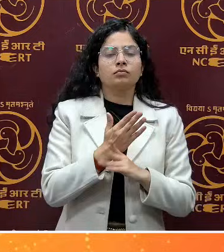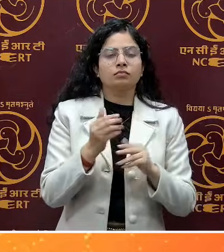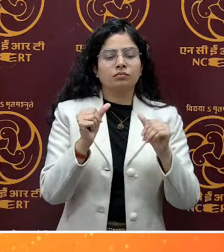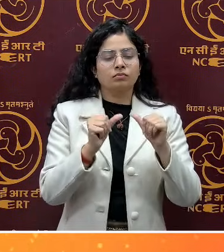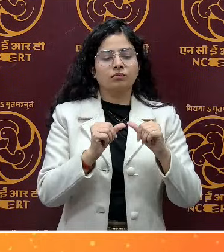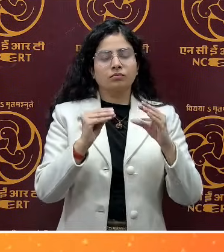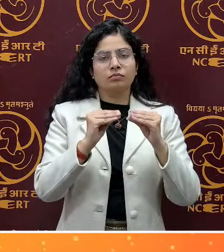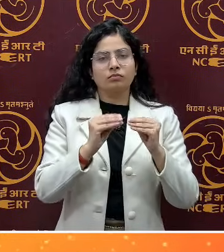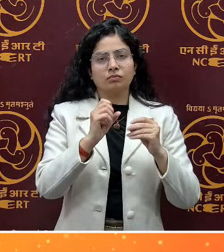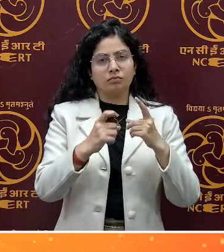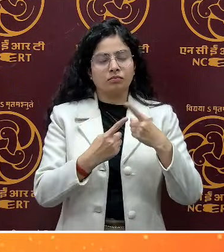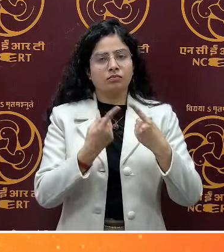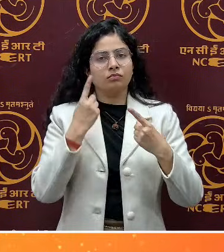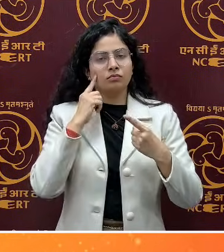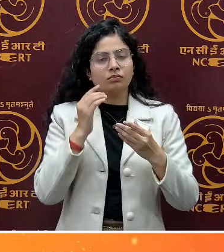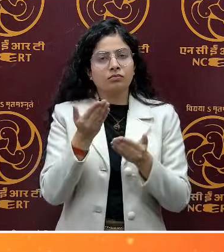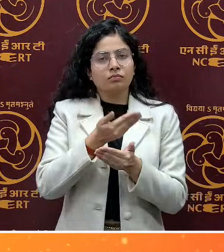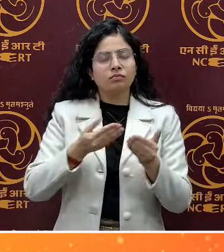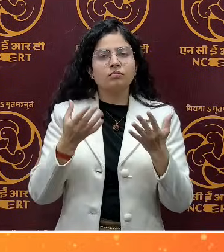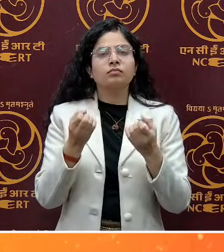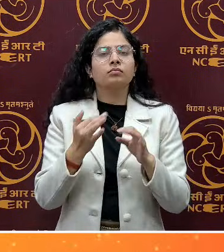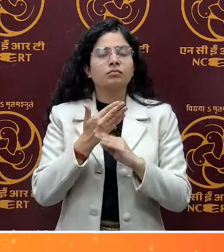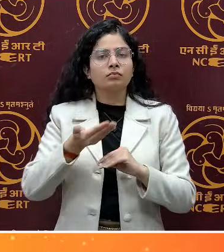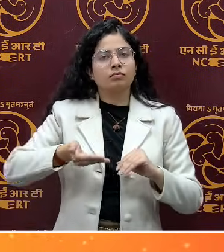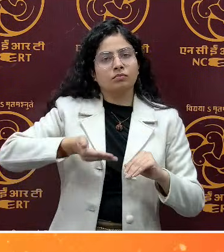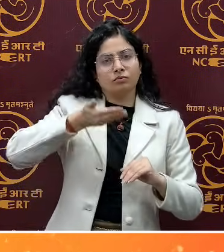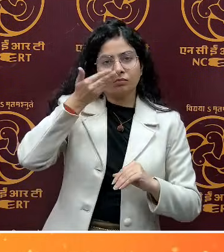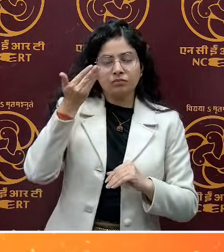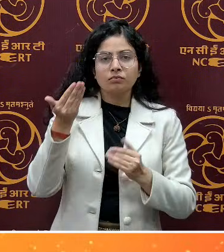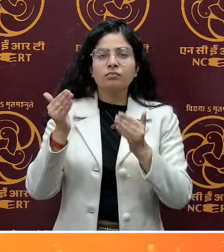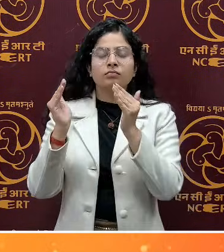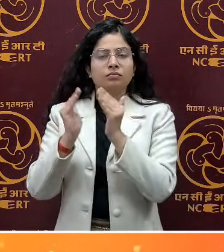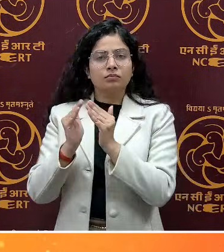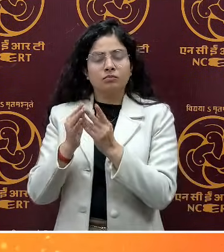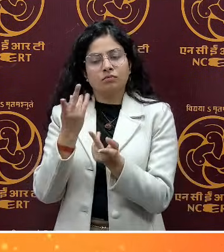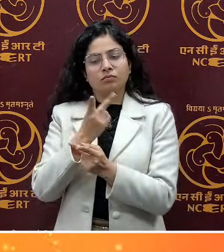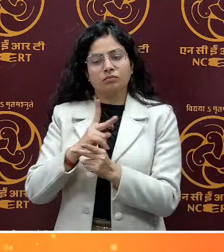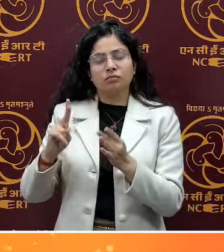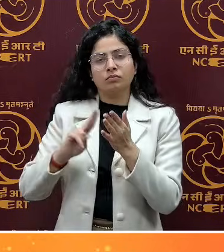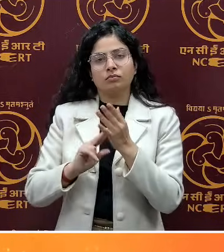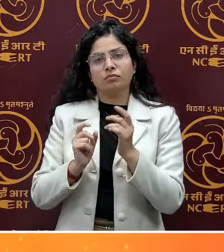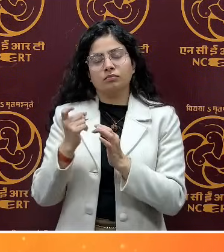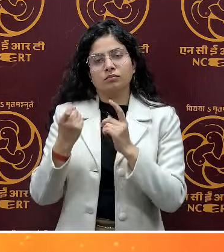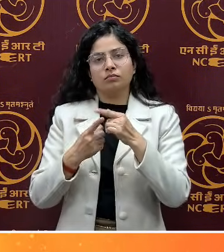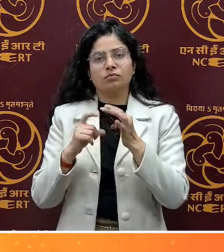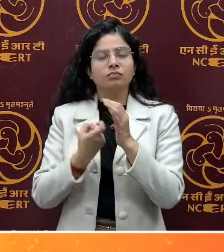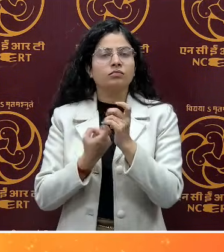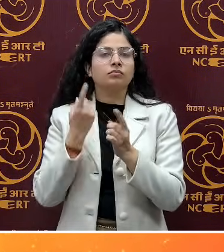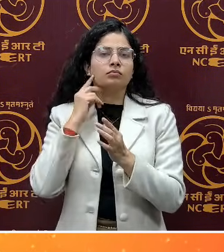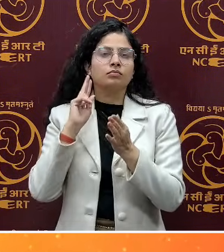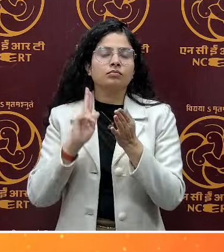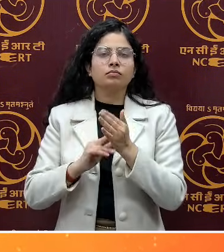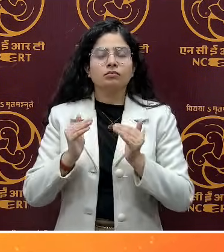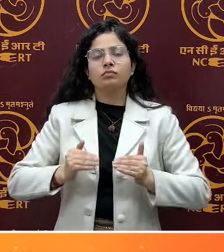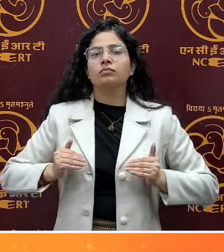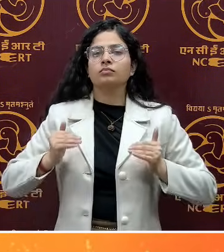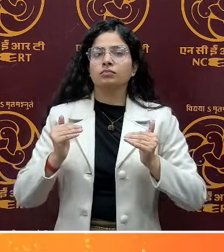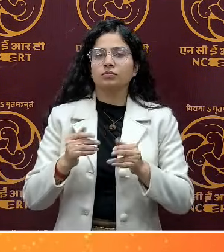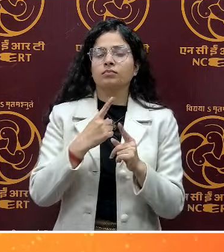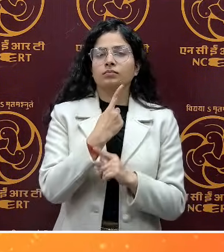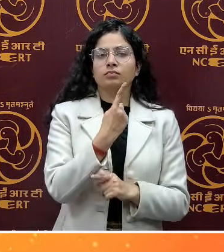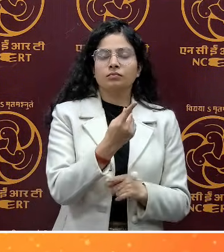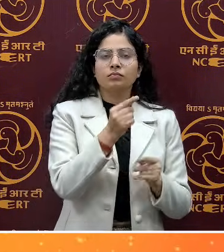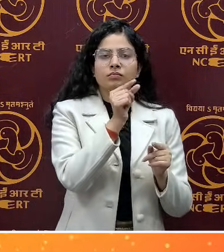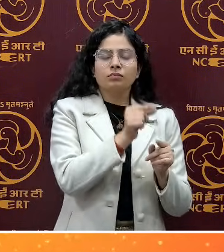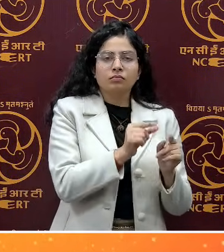We need air, we need water, we need shelter and nutrients to survive. Further, one organism depends